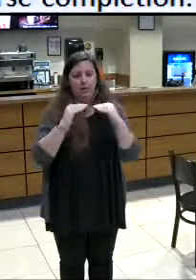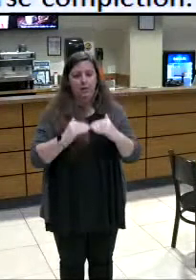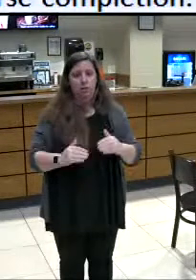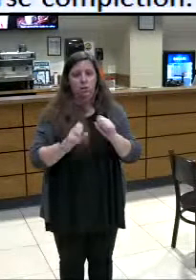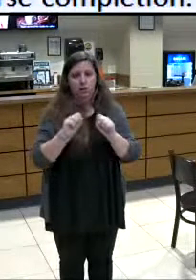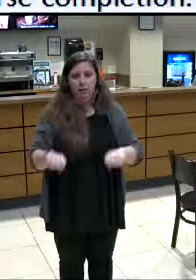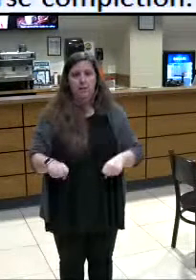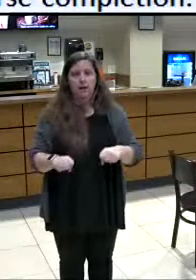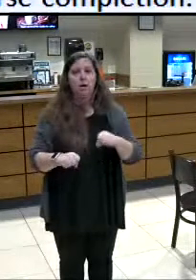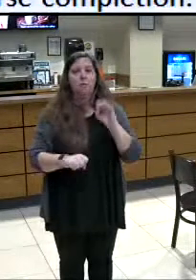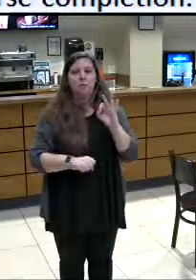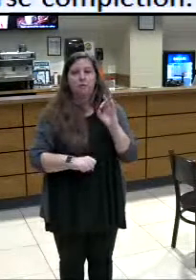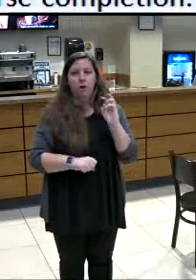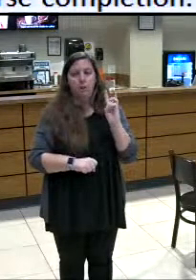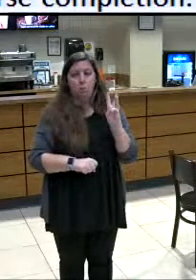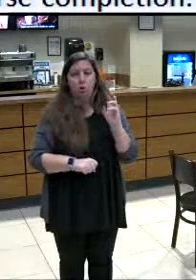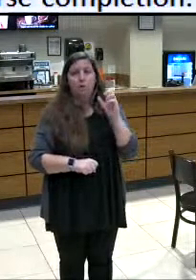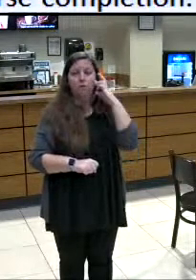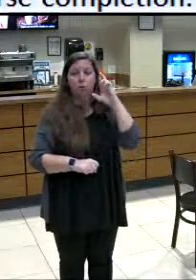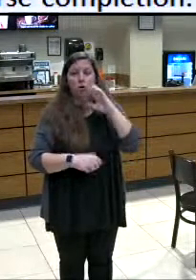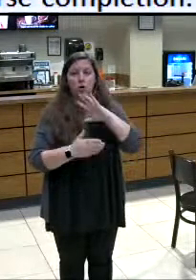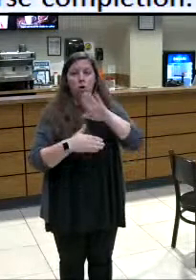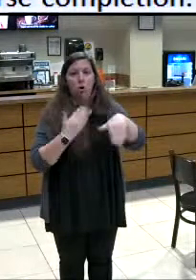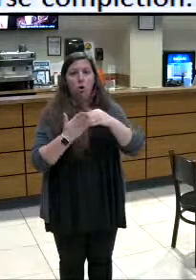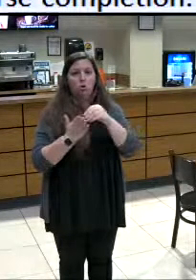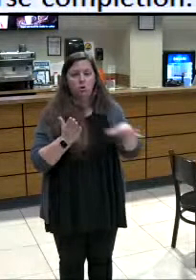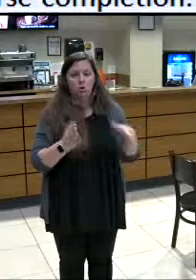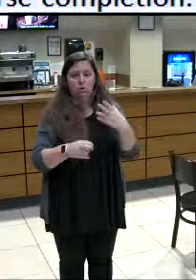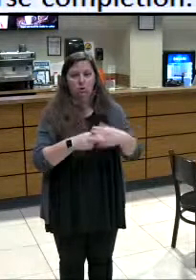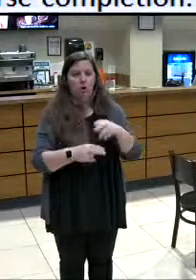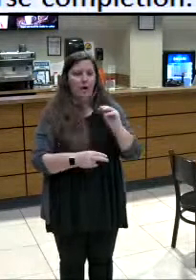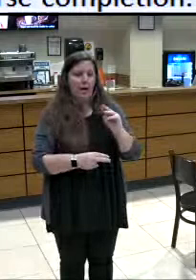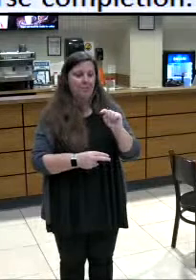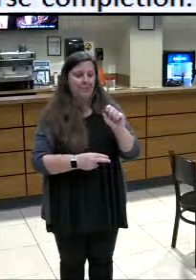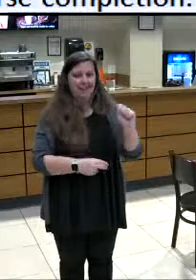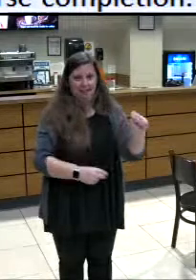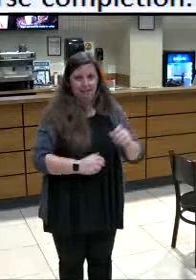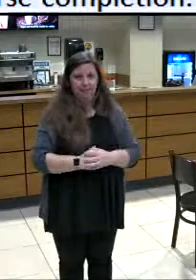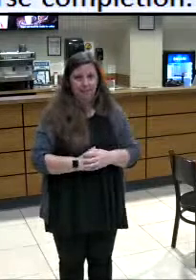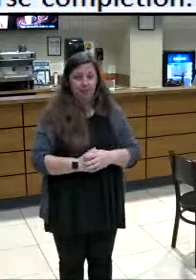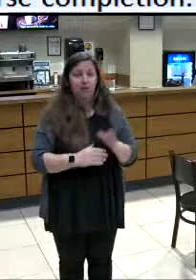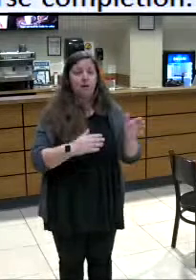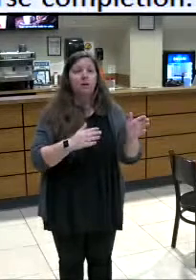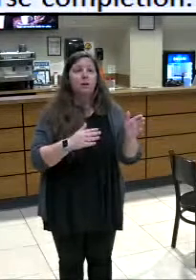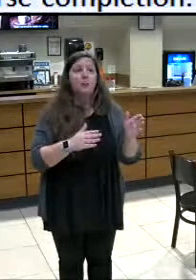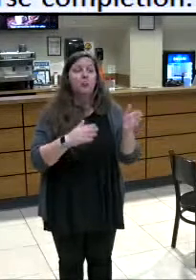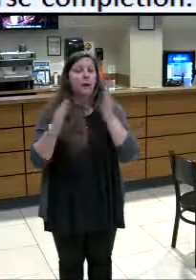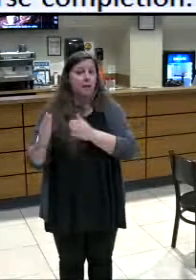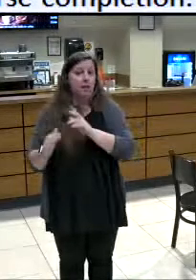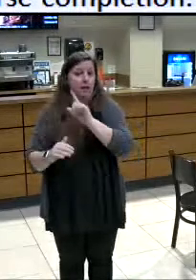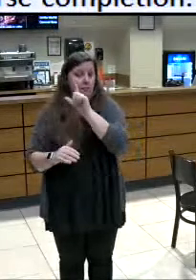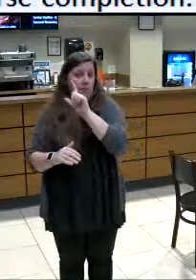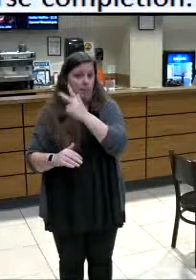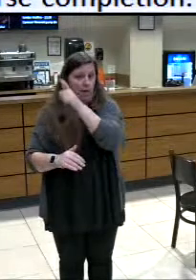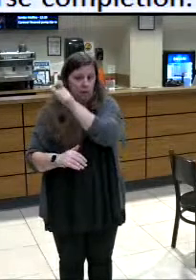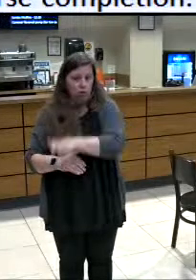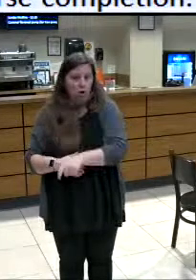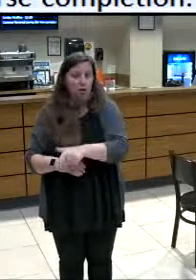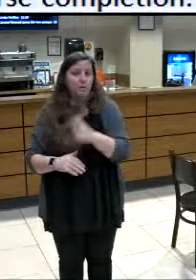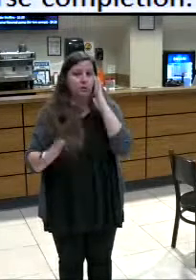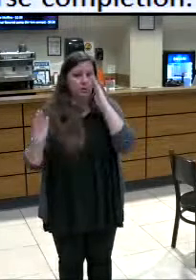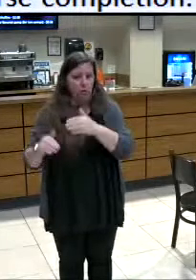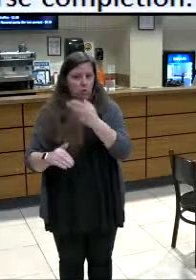all students, which is also known as MTSS. The last objective is focused on high school students and to ensure that they